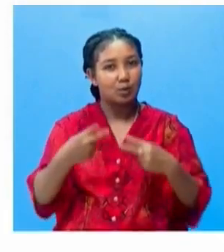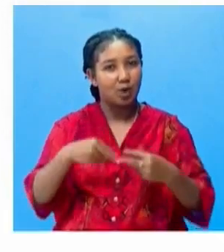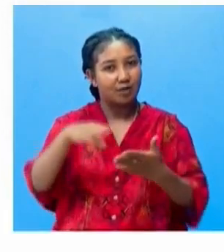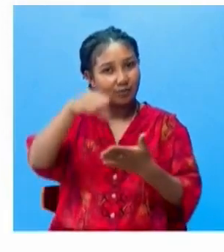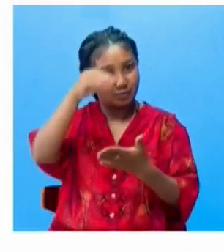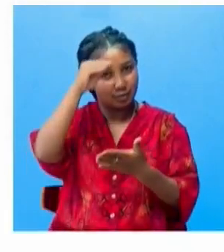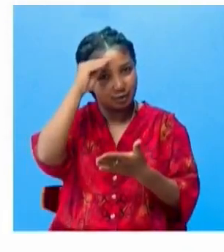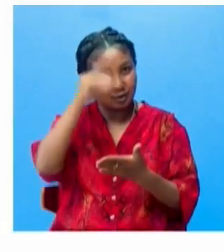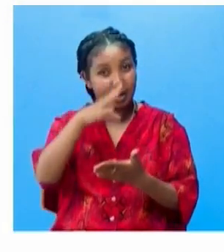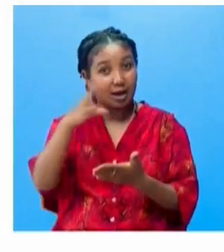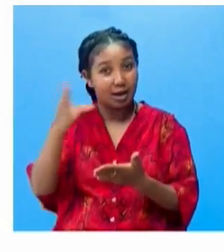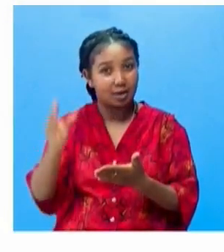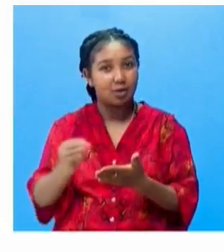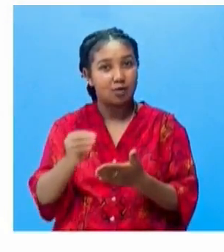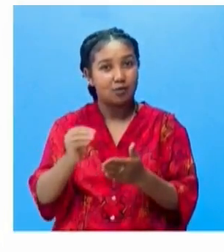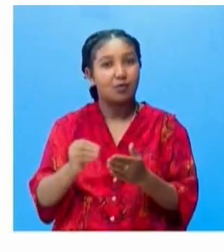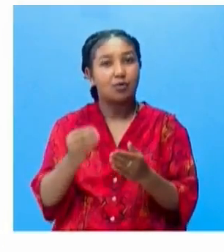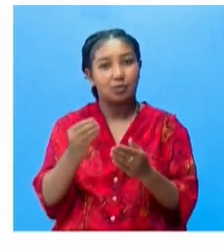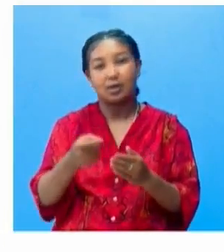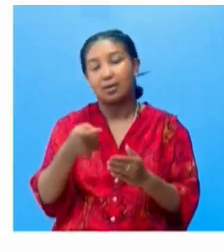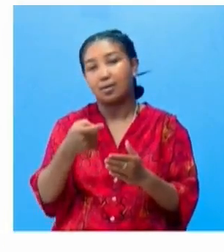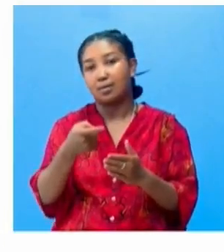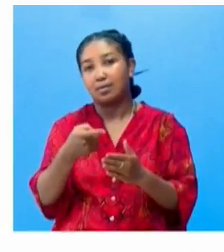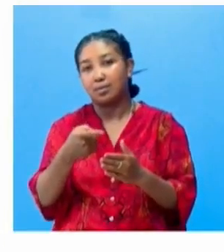learned and for the production.